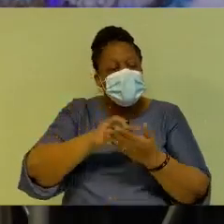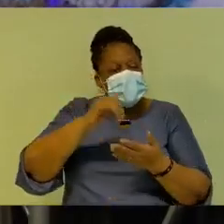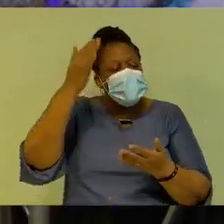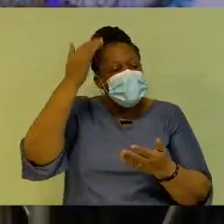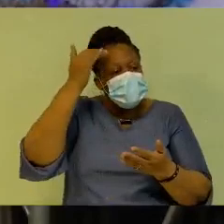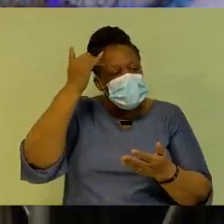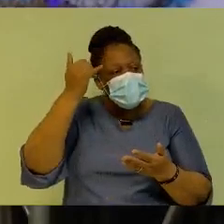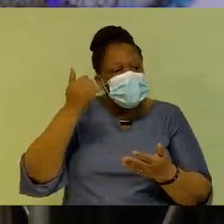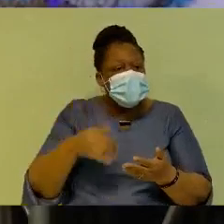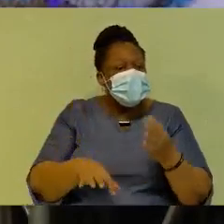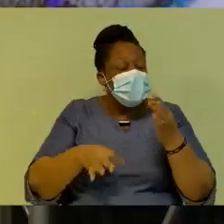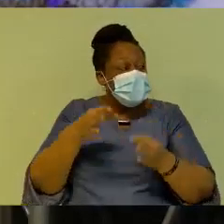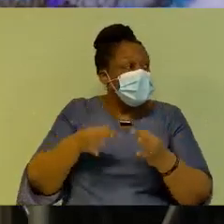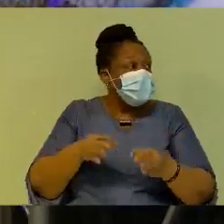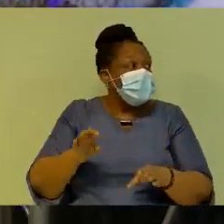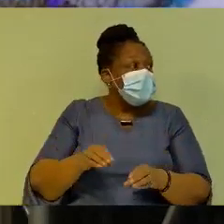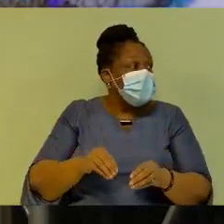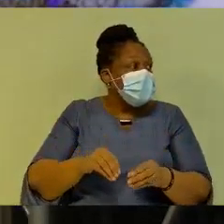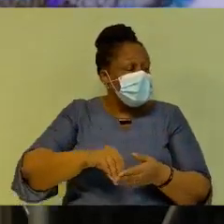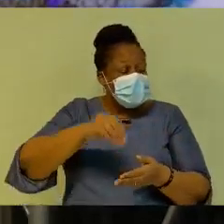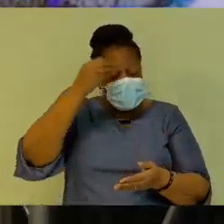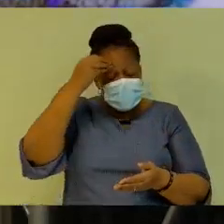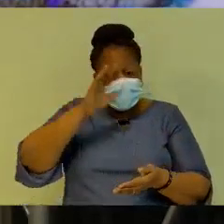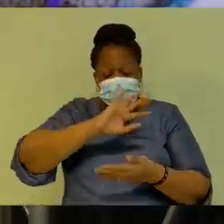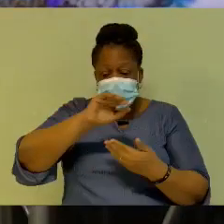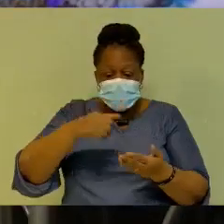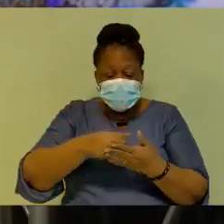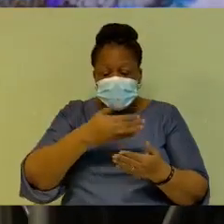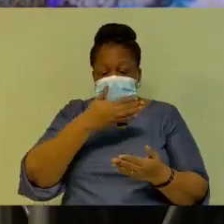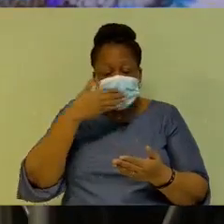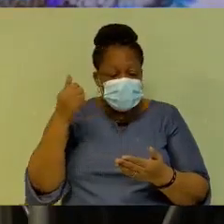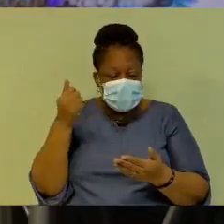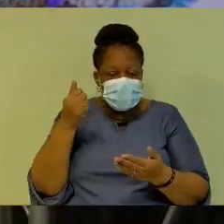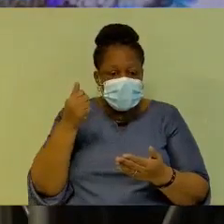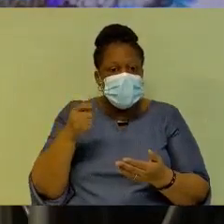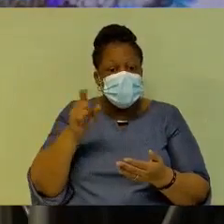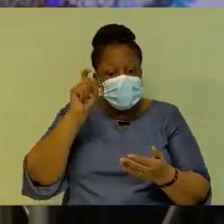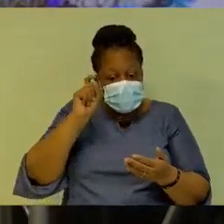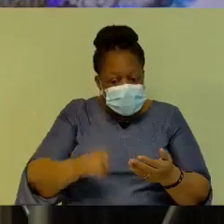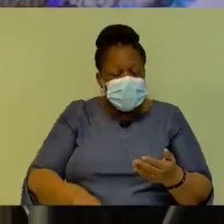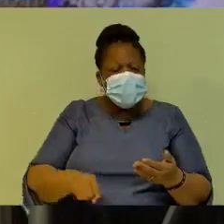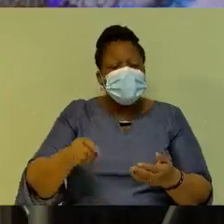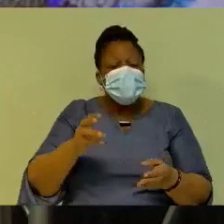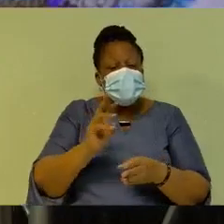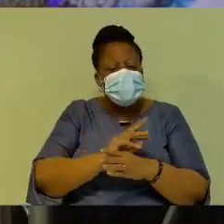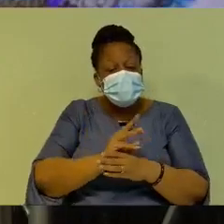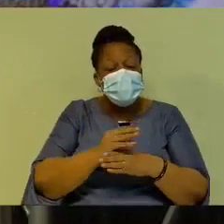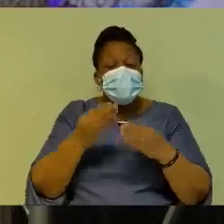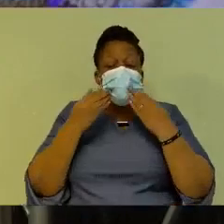tomorrow we learn that all of our cases are recovered, we still need to wear the mask, we still need